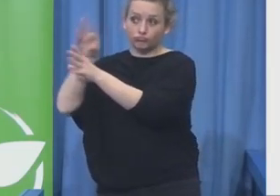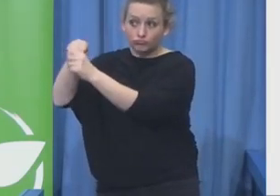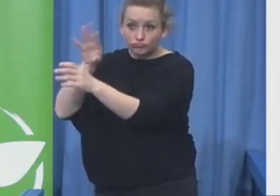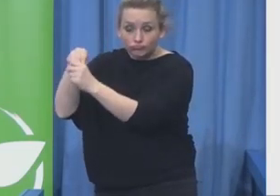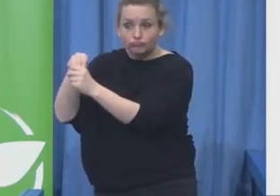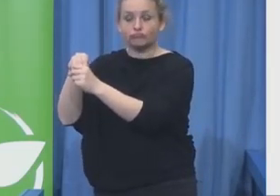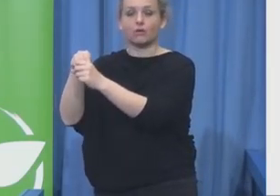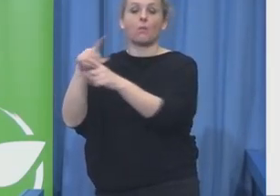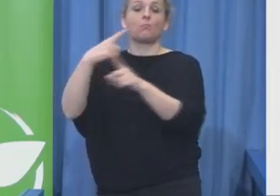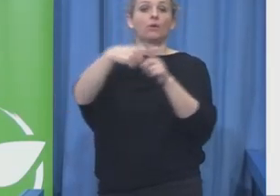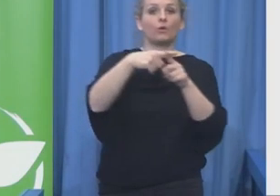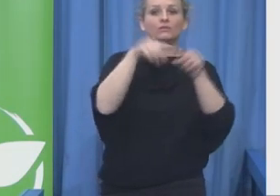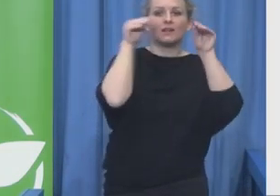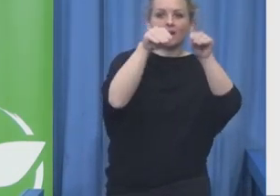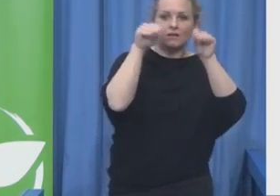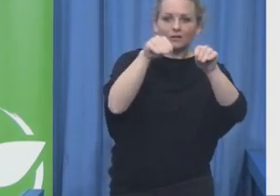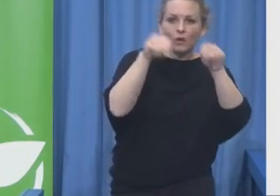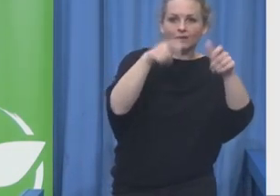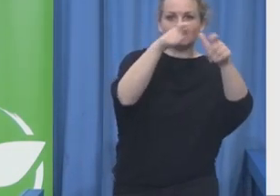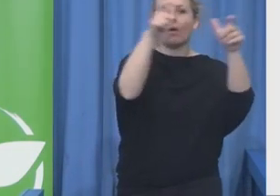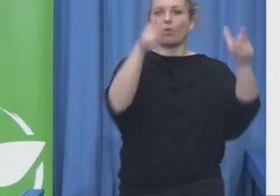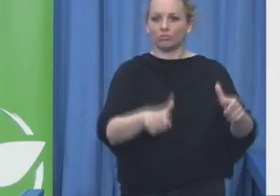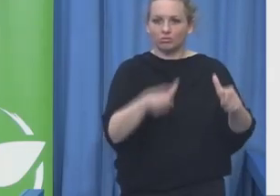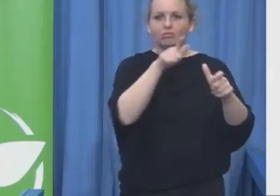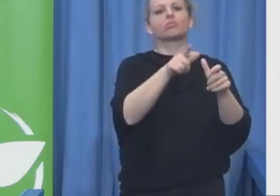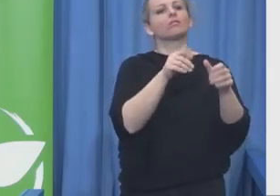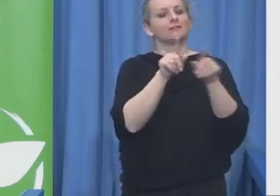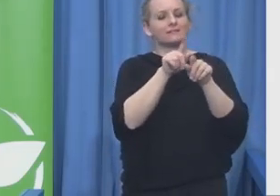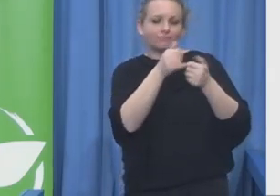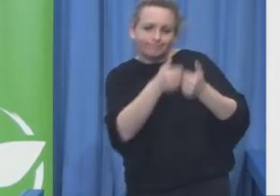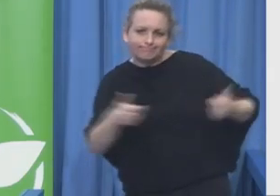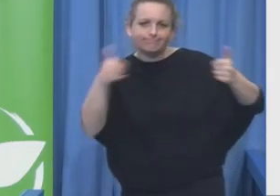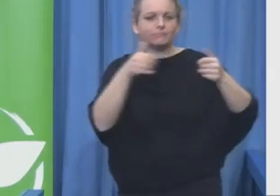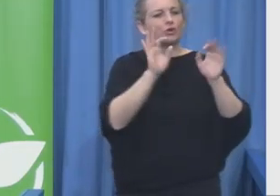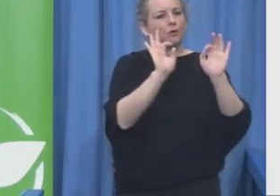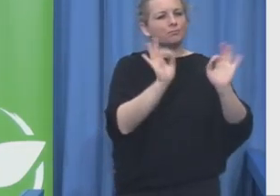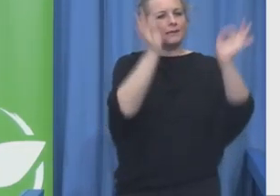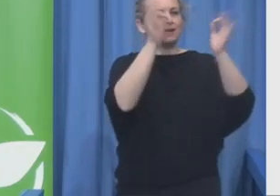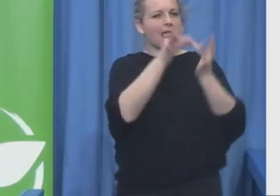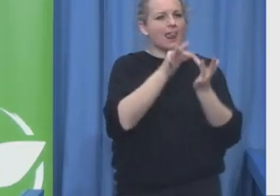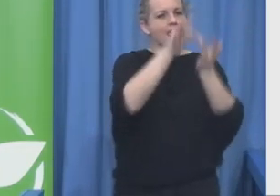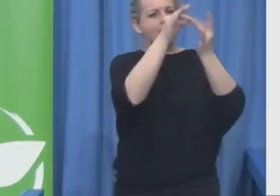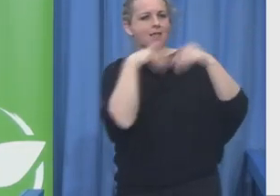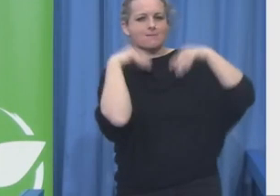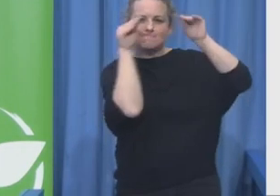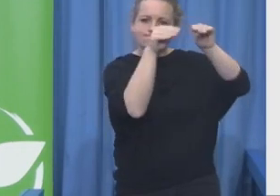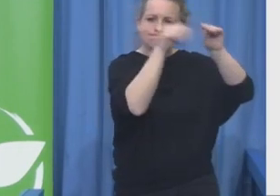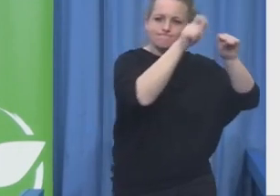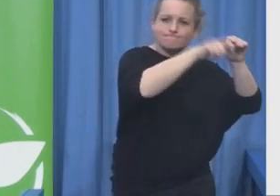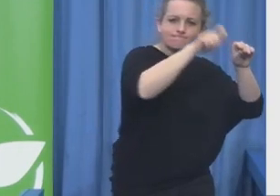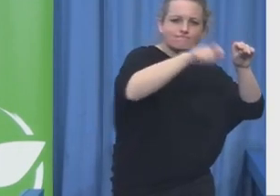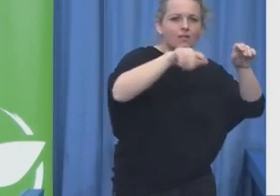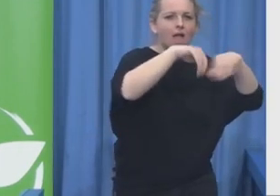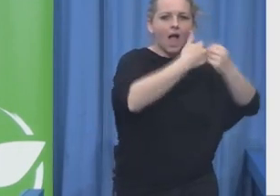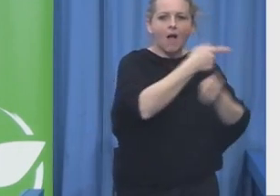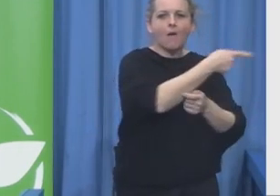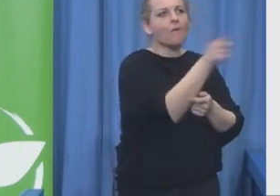focused on specialized trainings or specialized employment, but really working